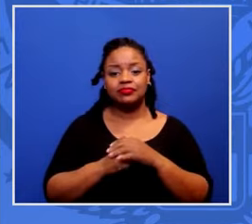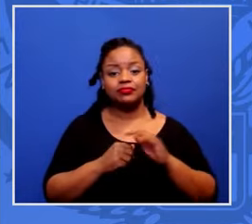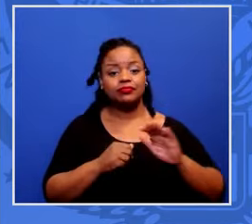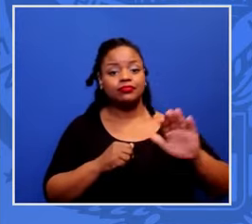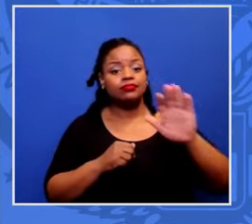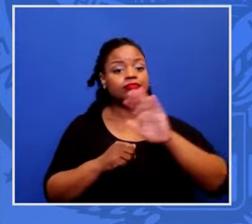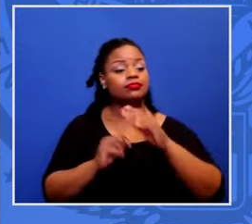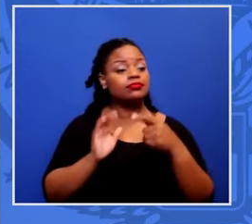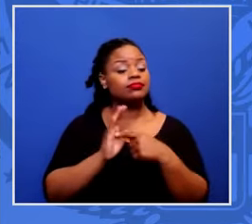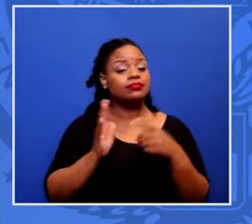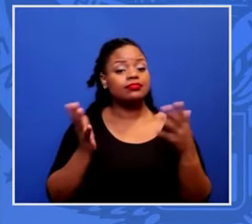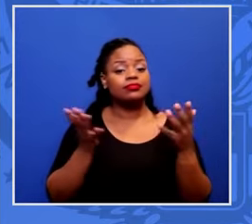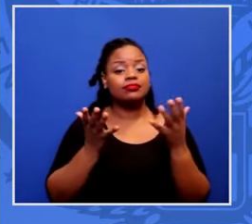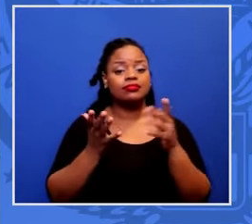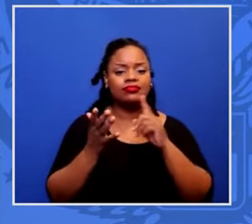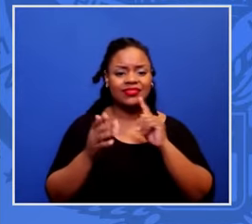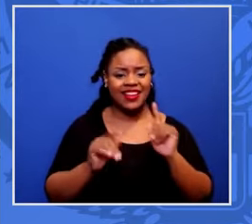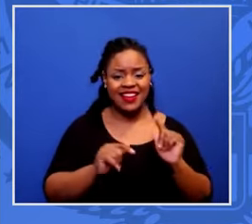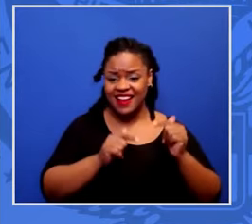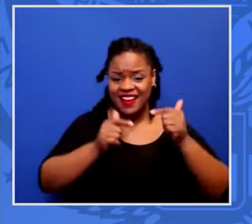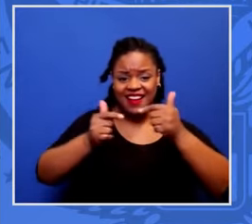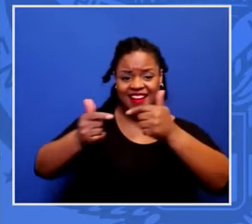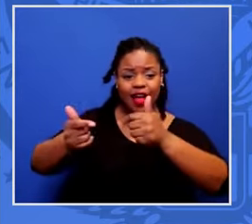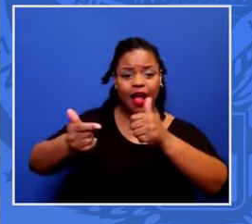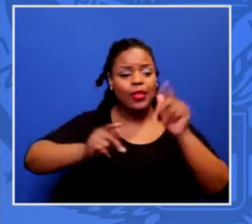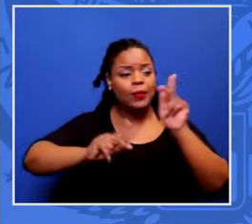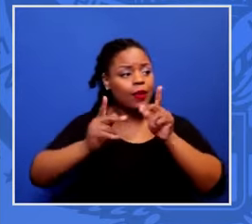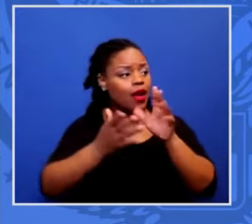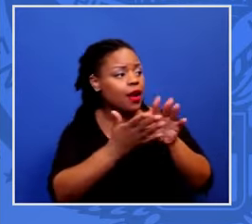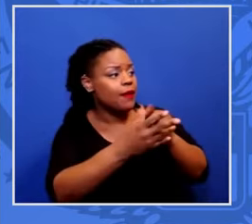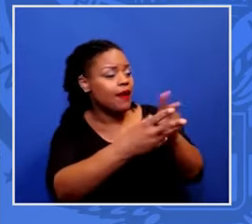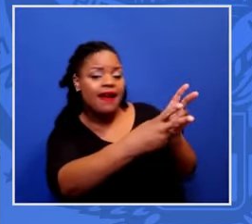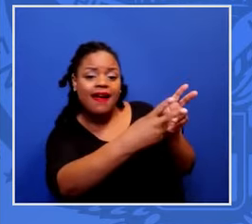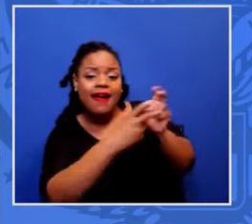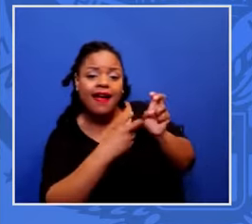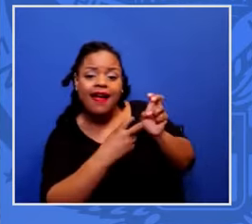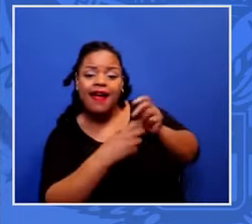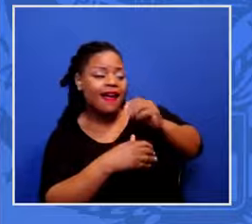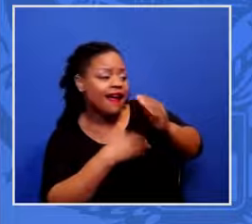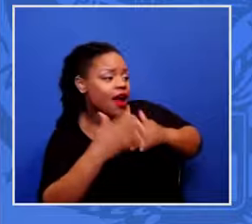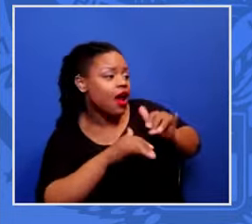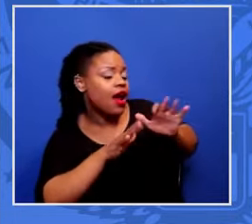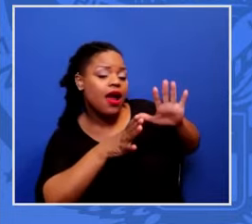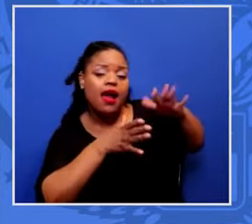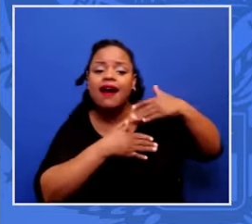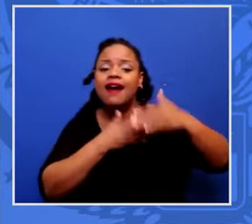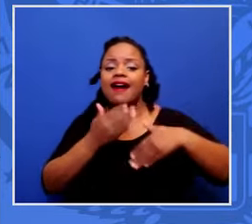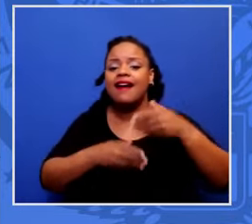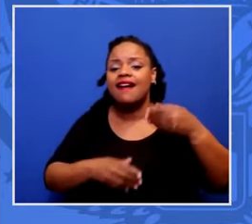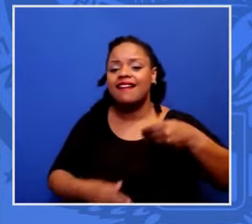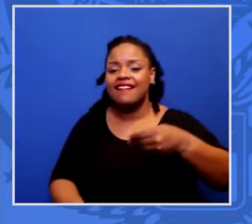and decency and the easing of shared burdens.